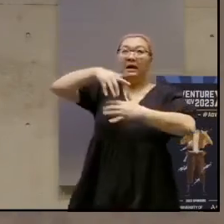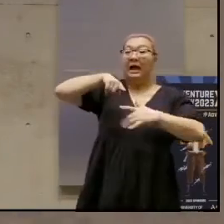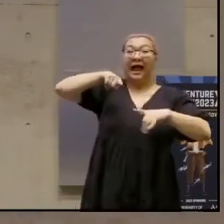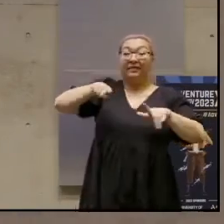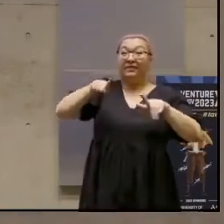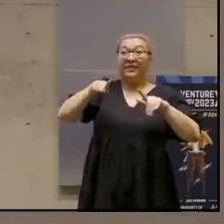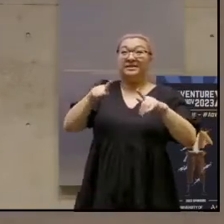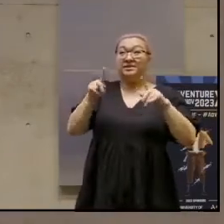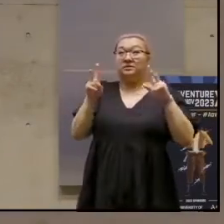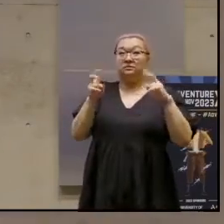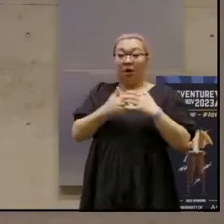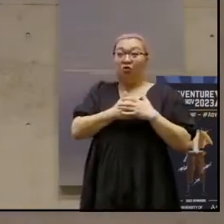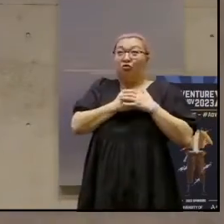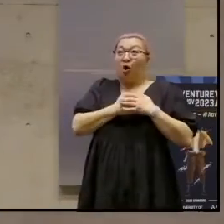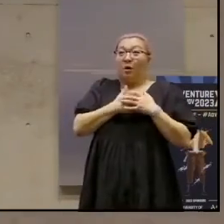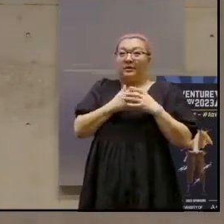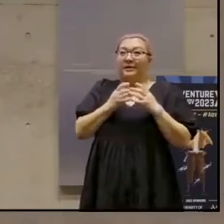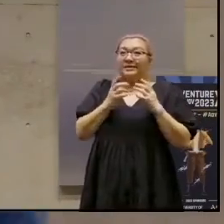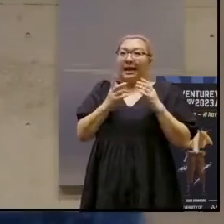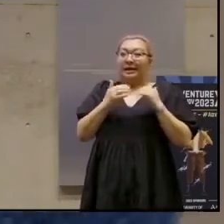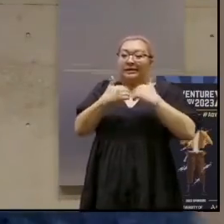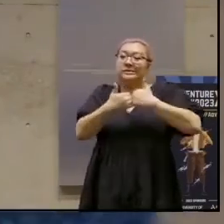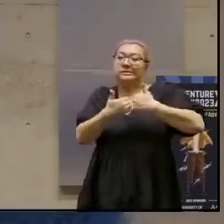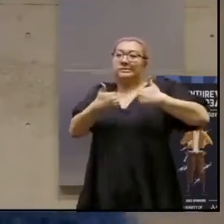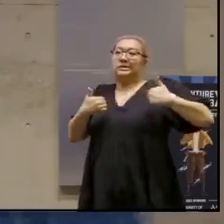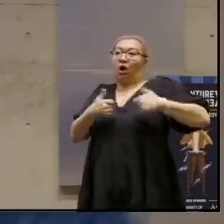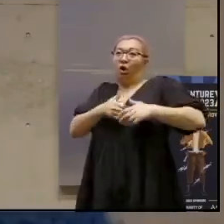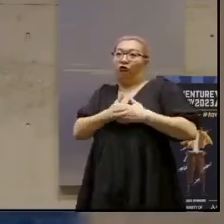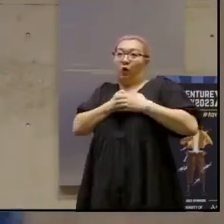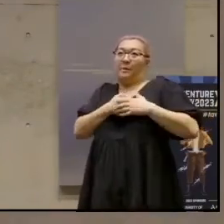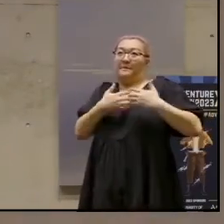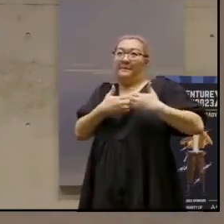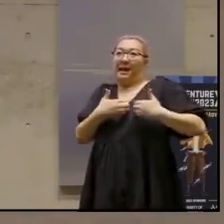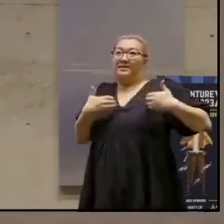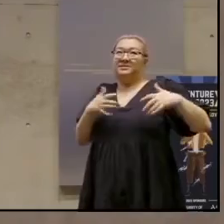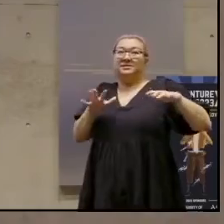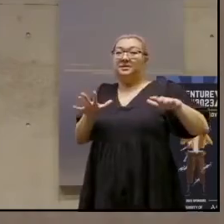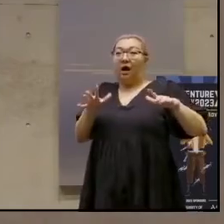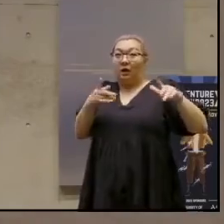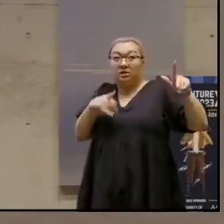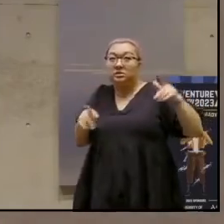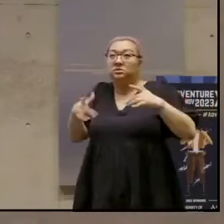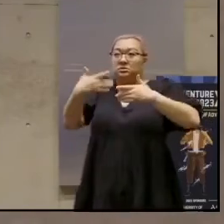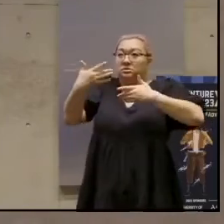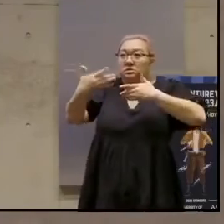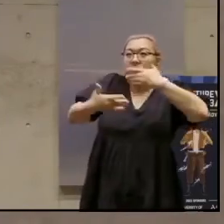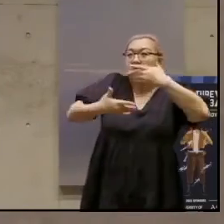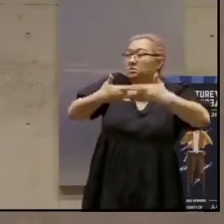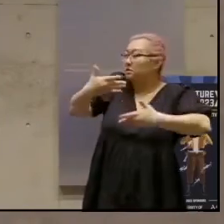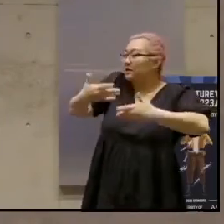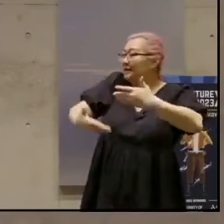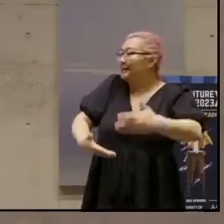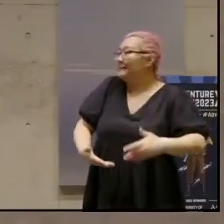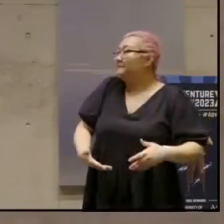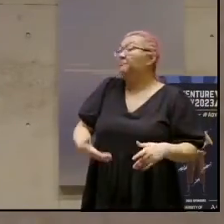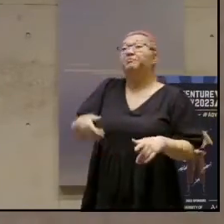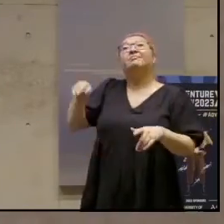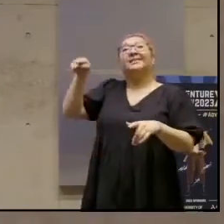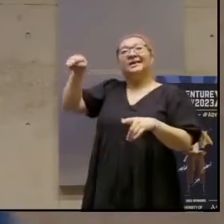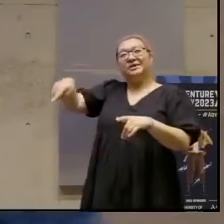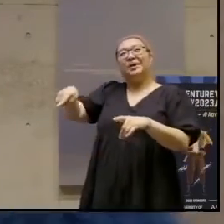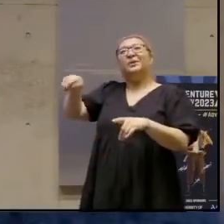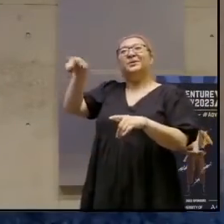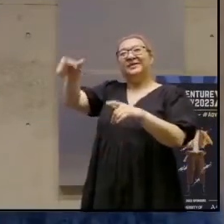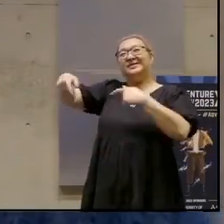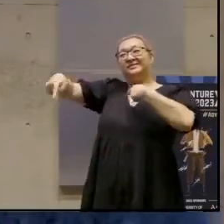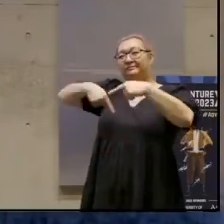Everything Everywhere All at Once, Wong Kar-wai was referenced in the when Ki Hugh Kwan and Michelle Yeoh were being badass,